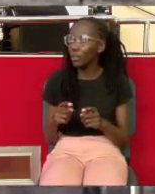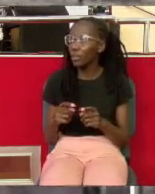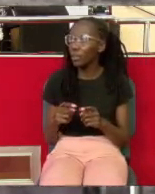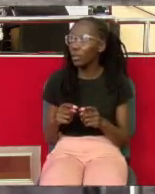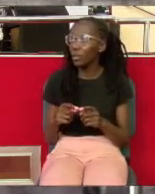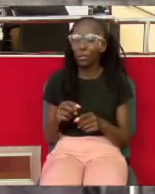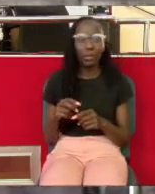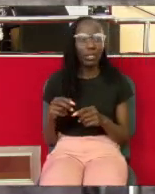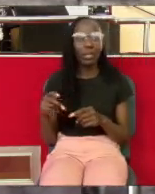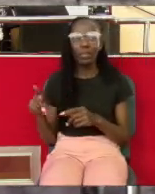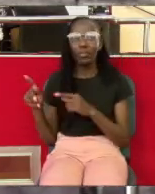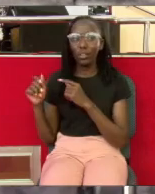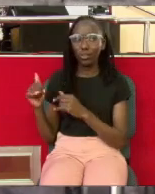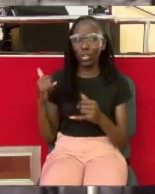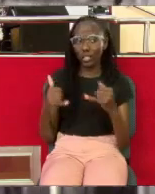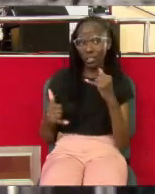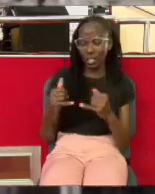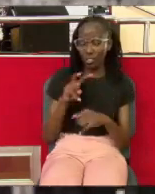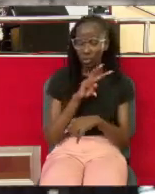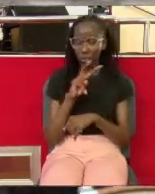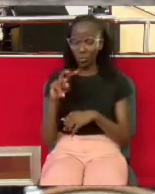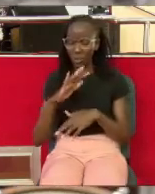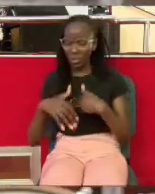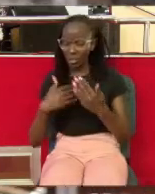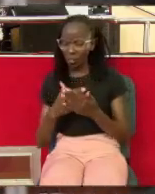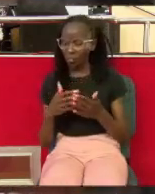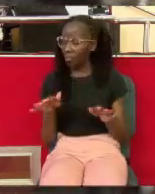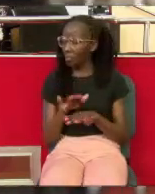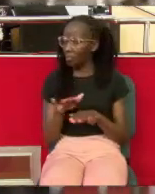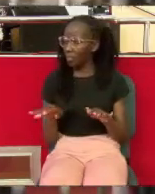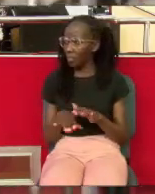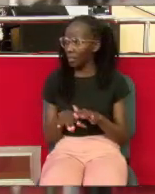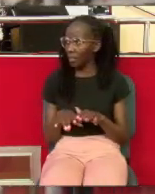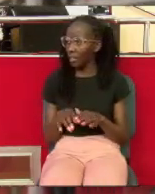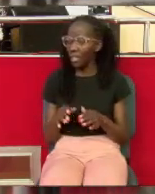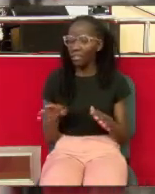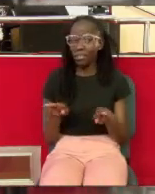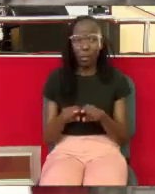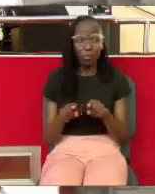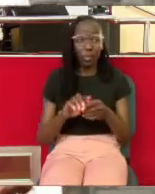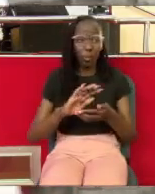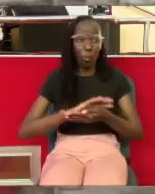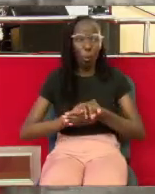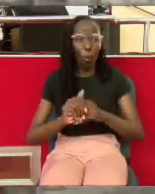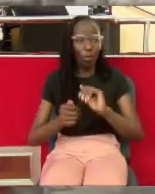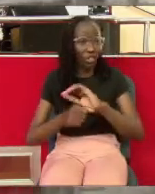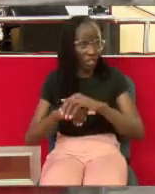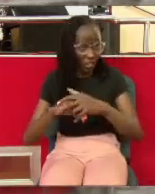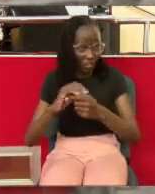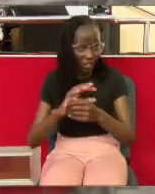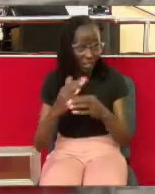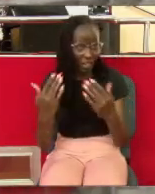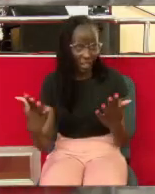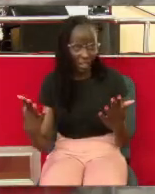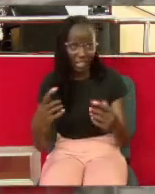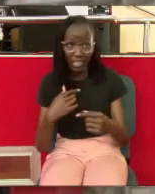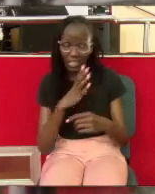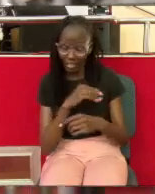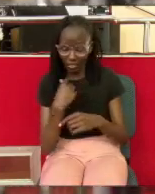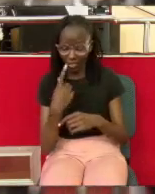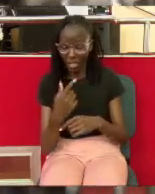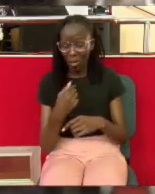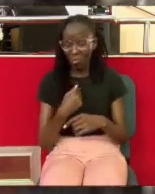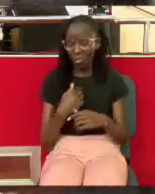Pilate looked at everything and he washed his hands and he said, I have nothing to do with this